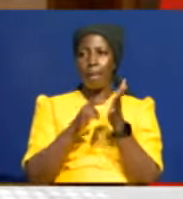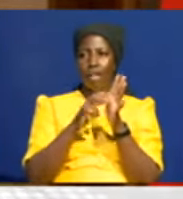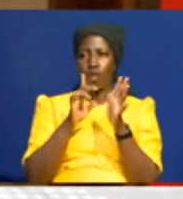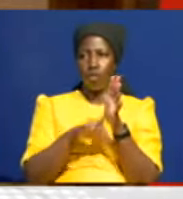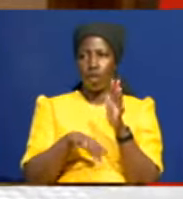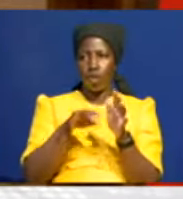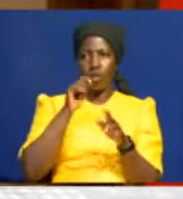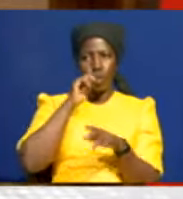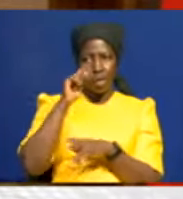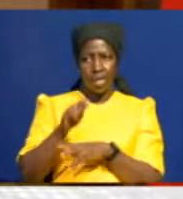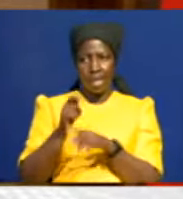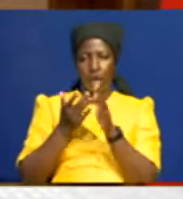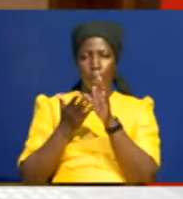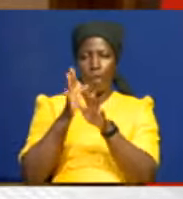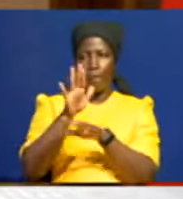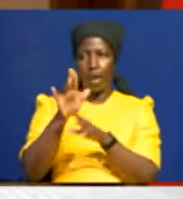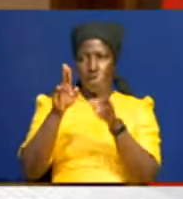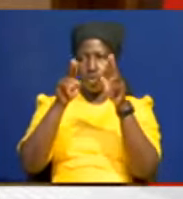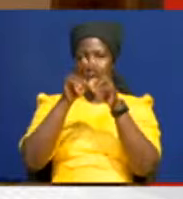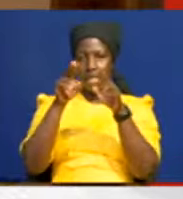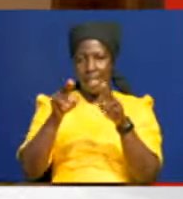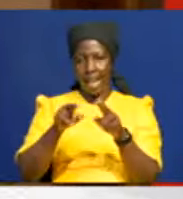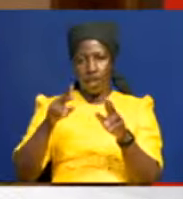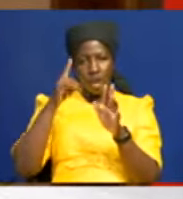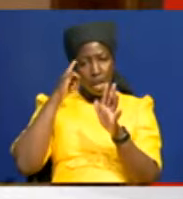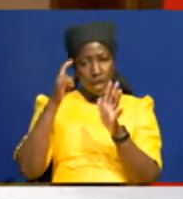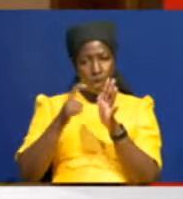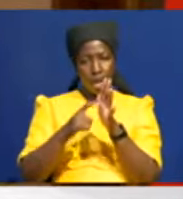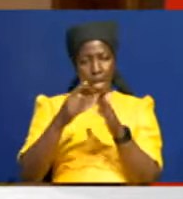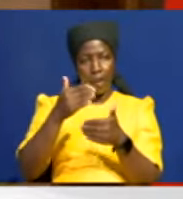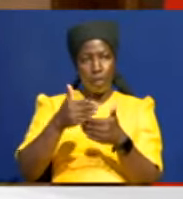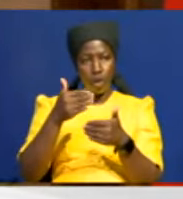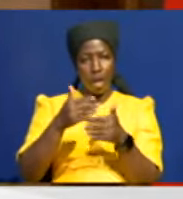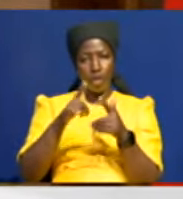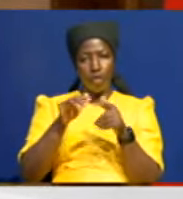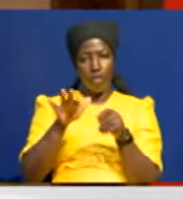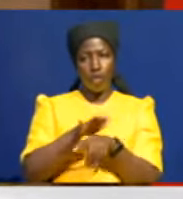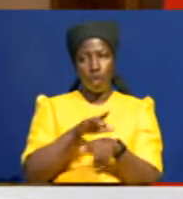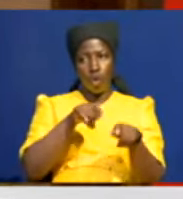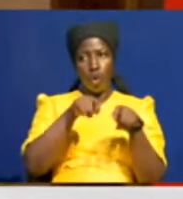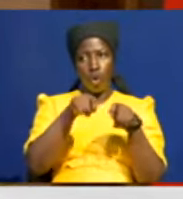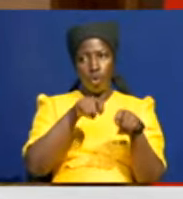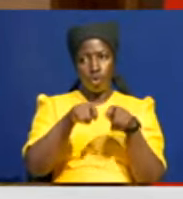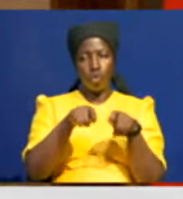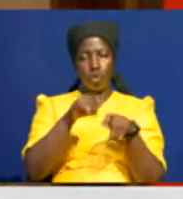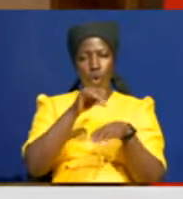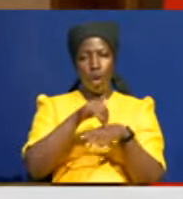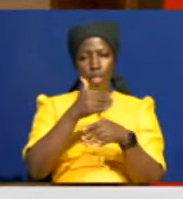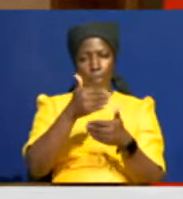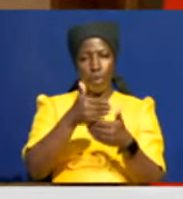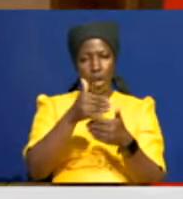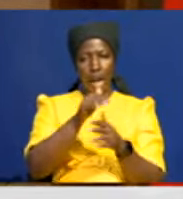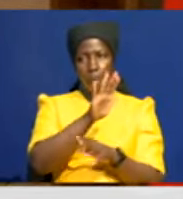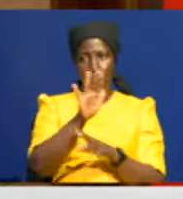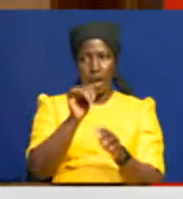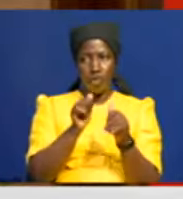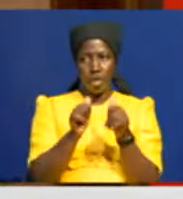its internationally recognized borders, to full control over the territories which